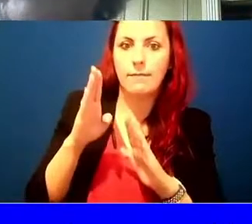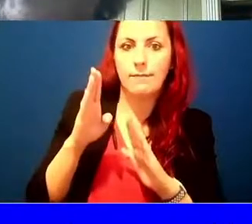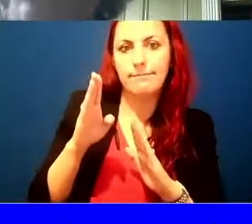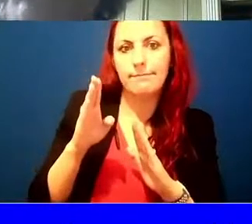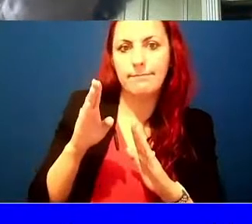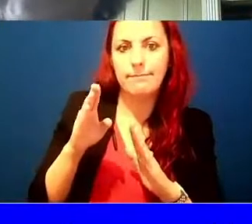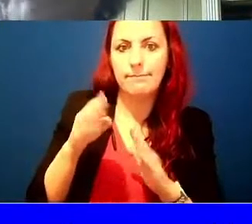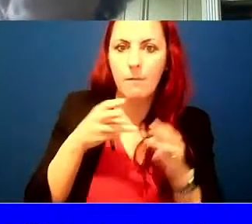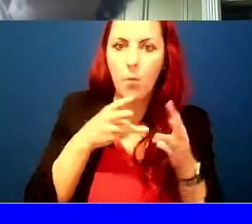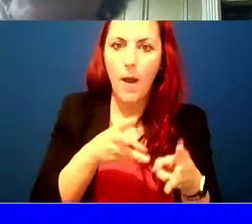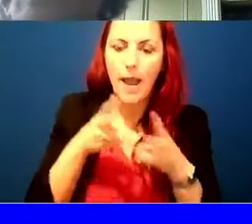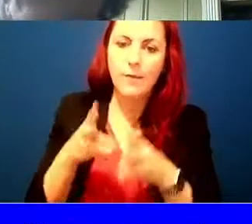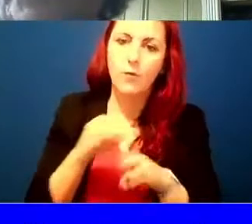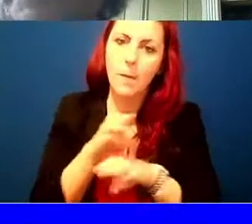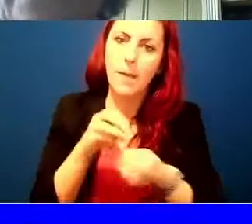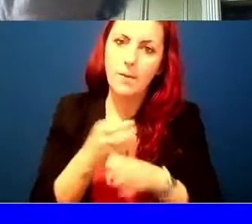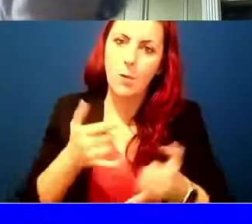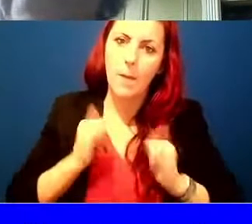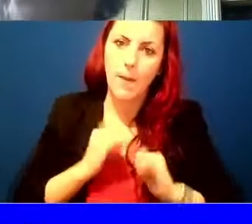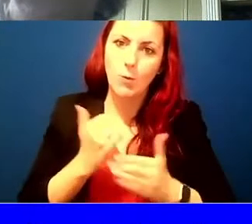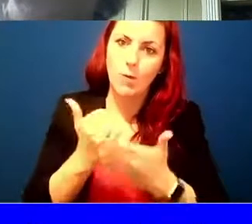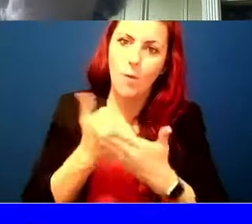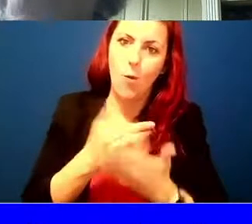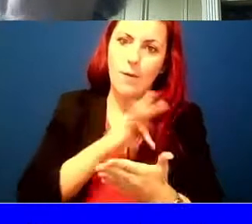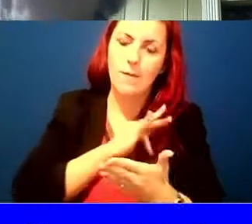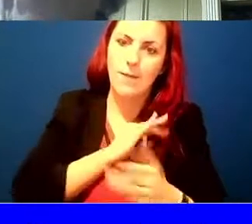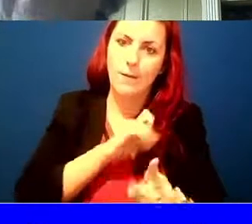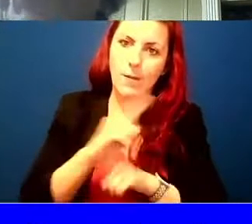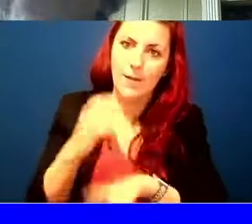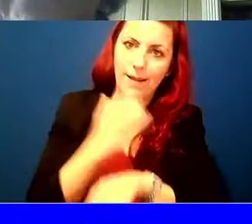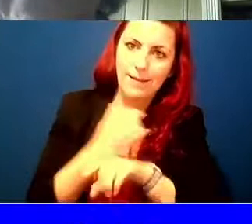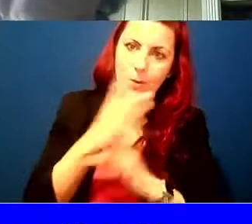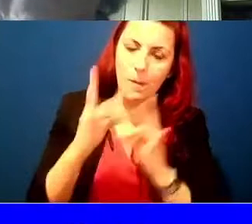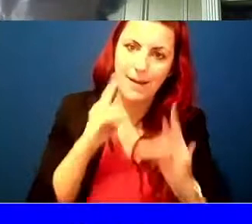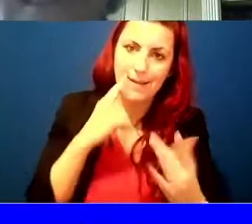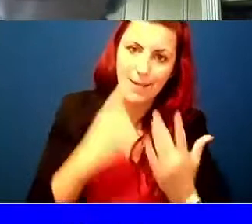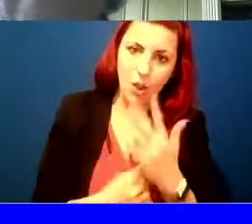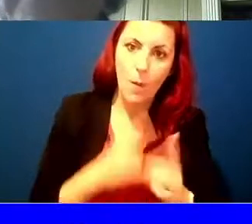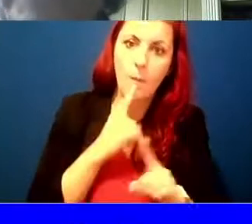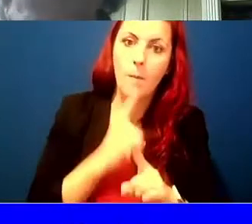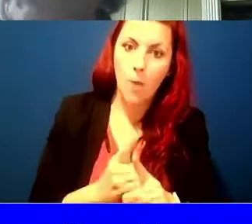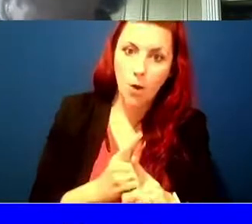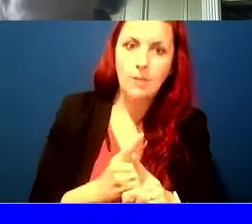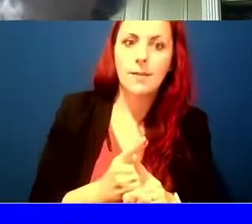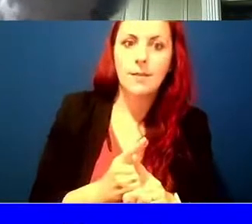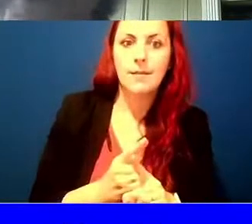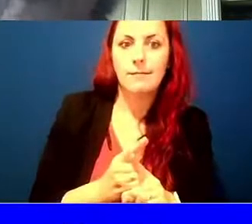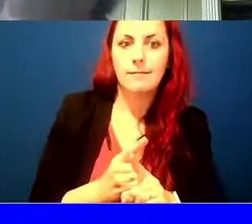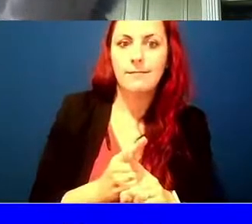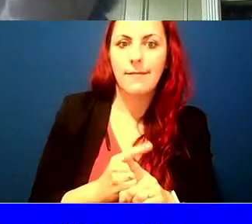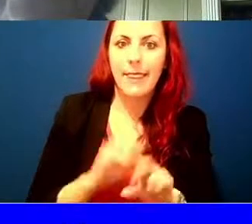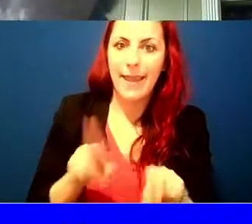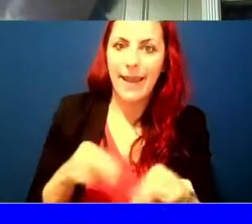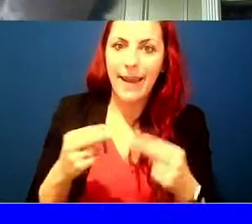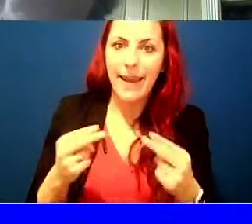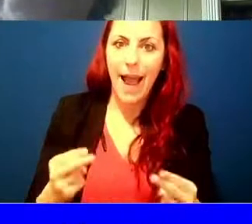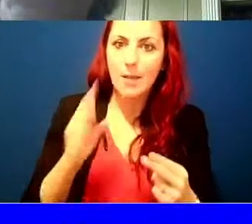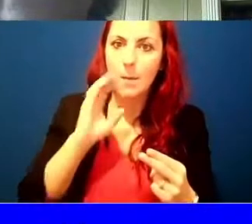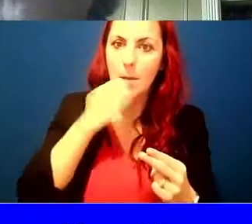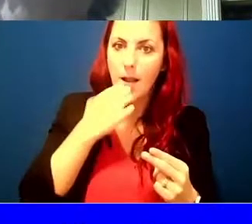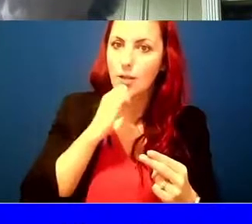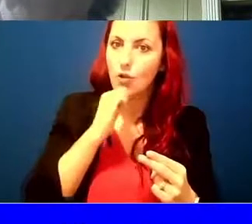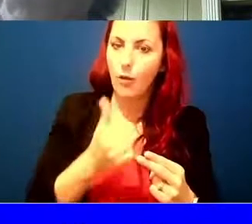the person themselves was still making decisions, but actually can still make decisions, but we hadn't got it in